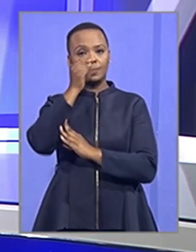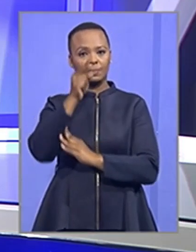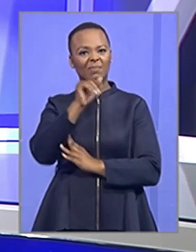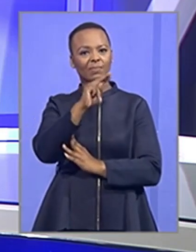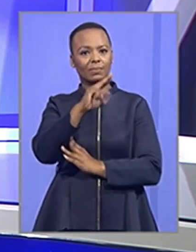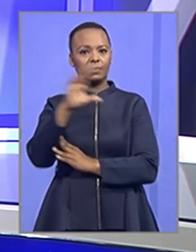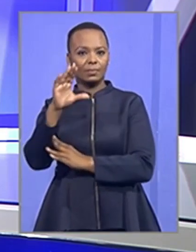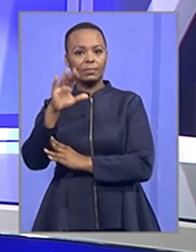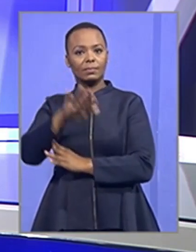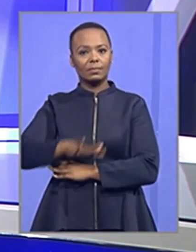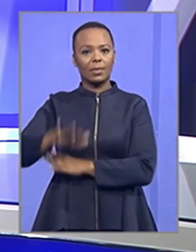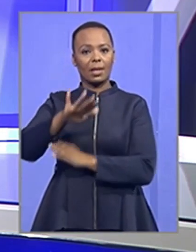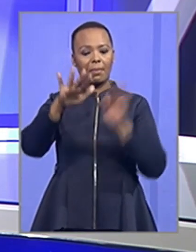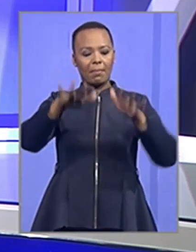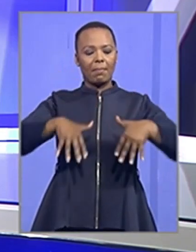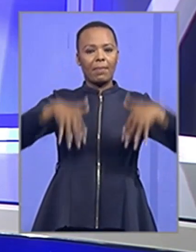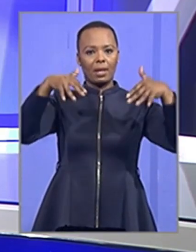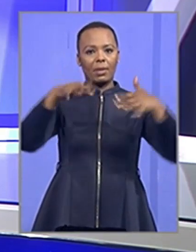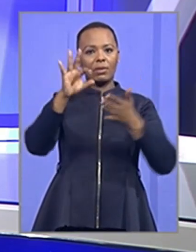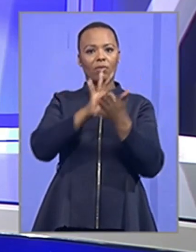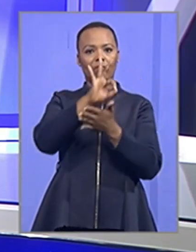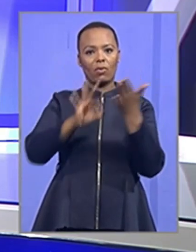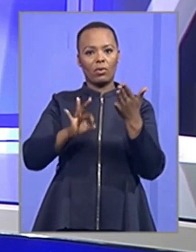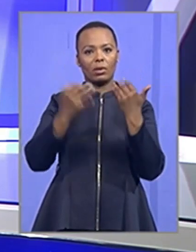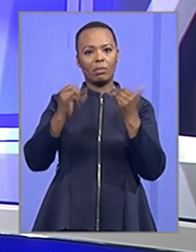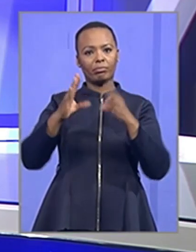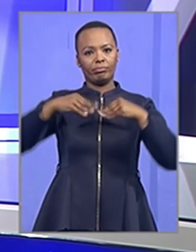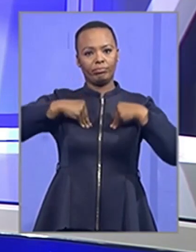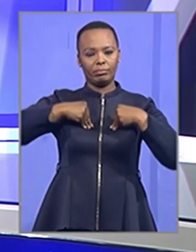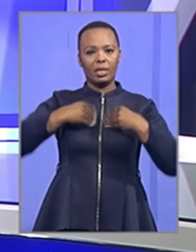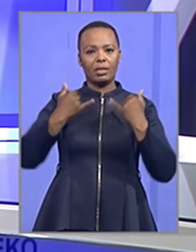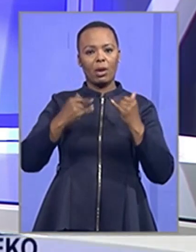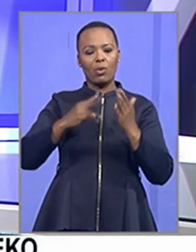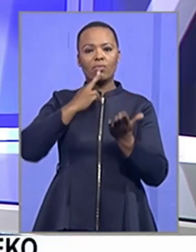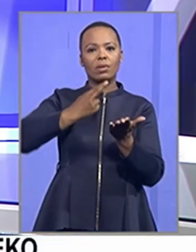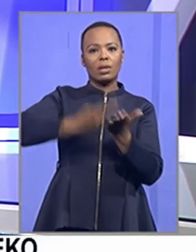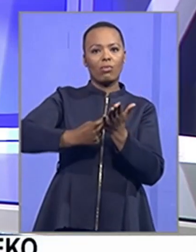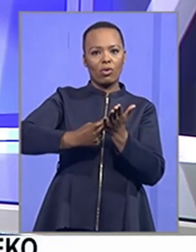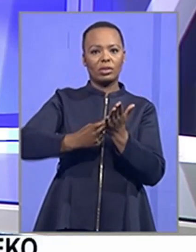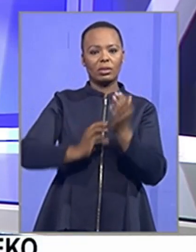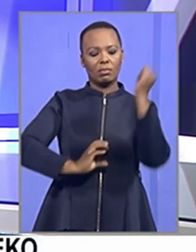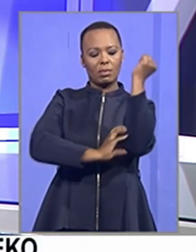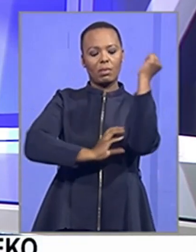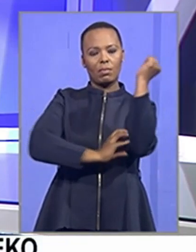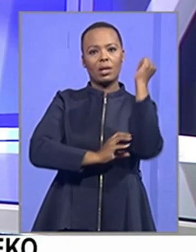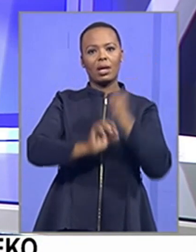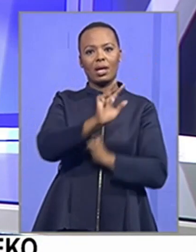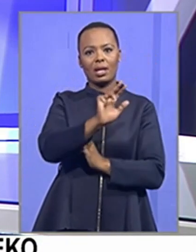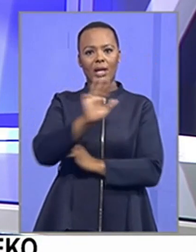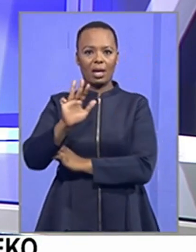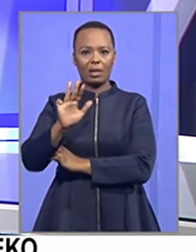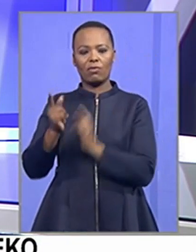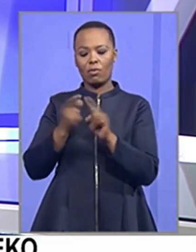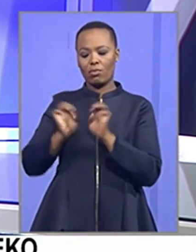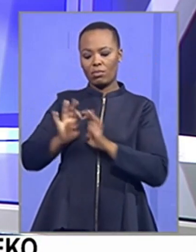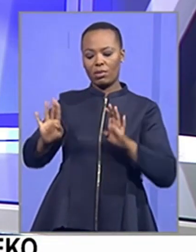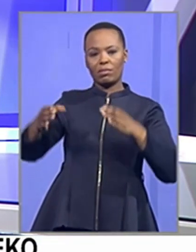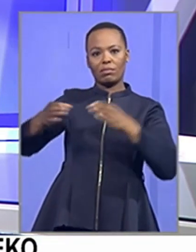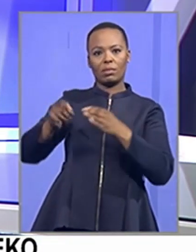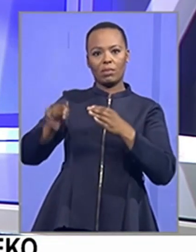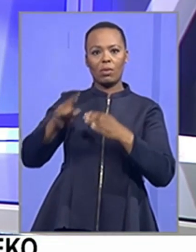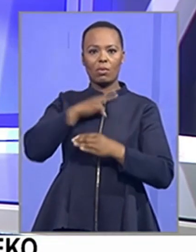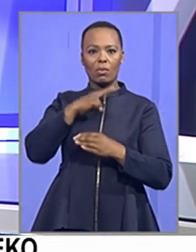ANC palamenteng e ya go bouta kgahlanong le go amogelwa ga diphihlelelo tša pego ya Phanele ya section 89 mabapi